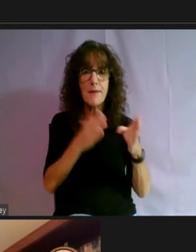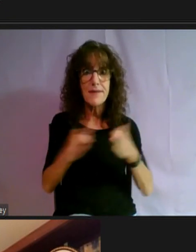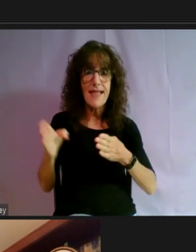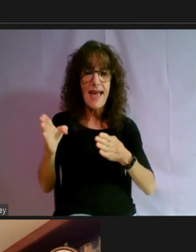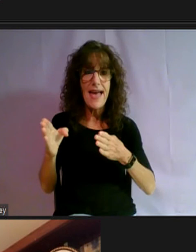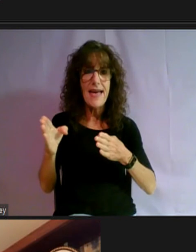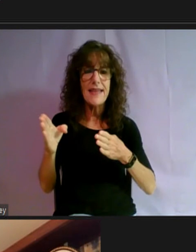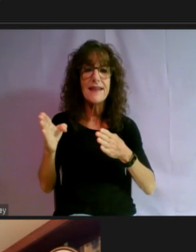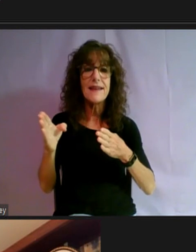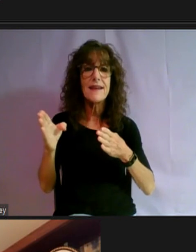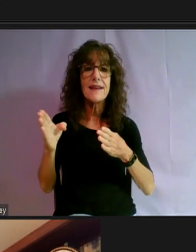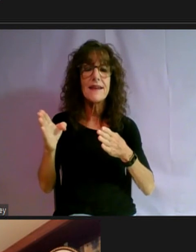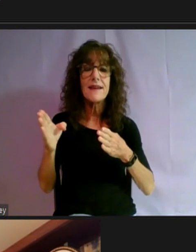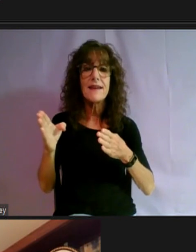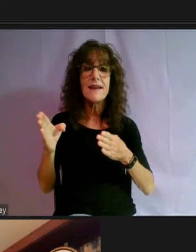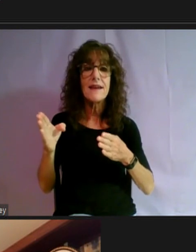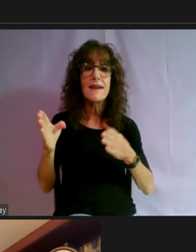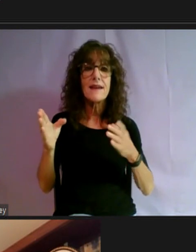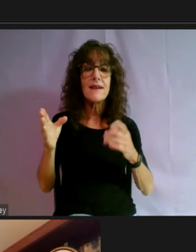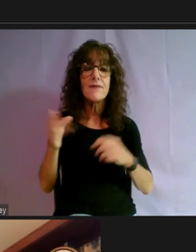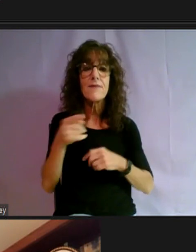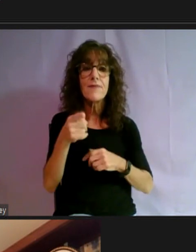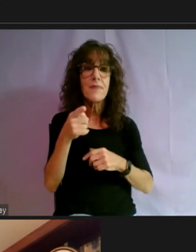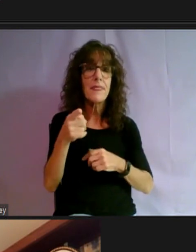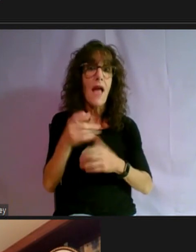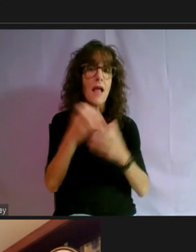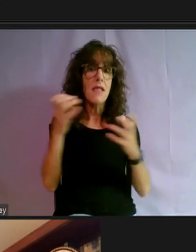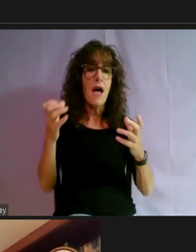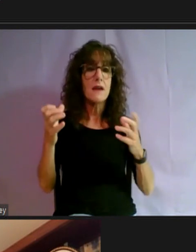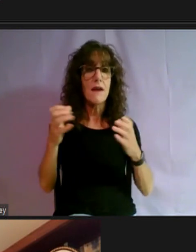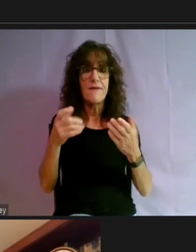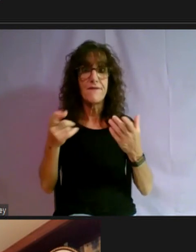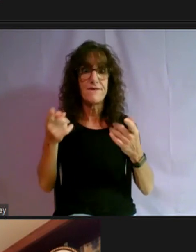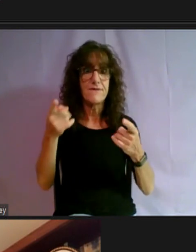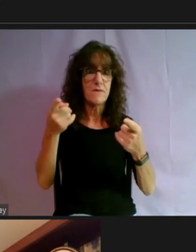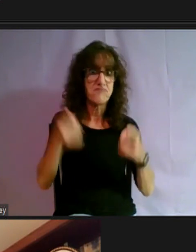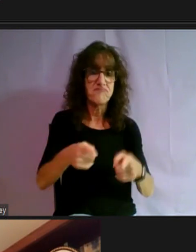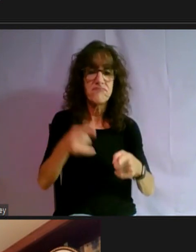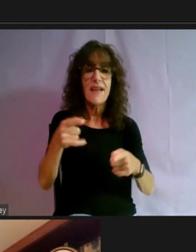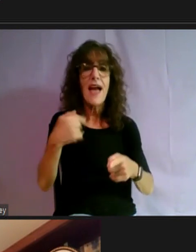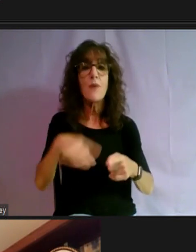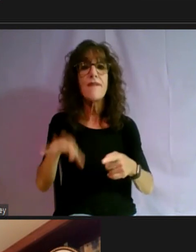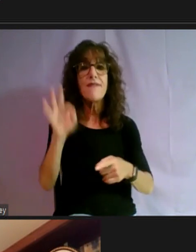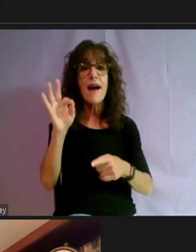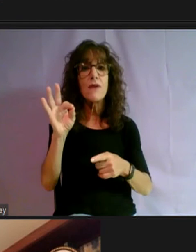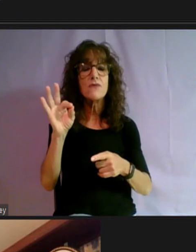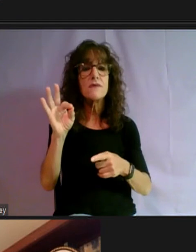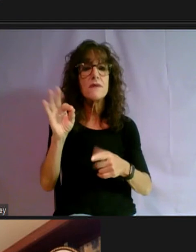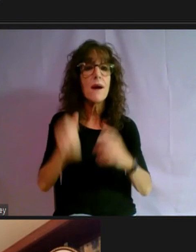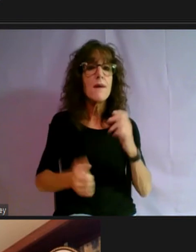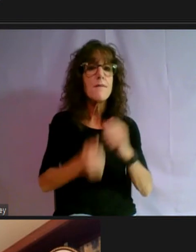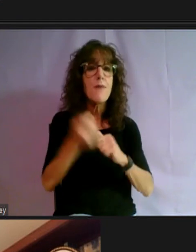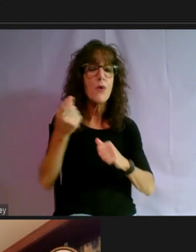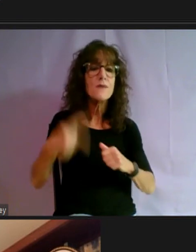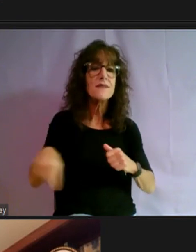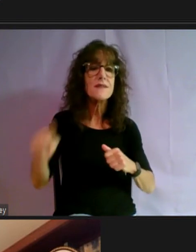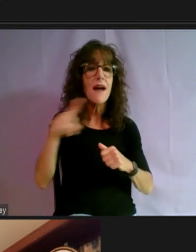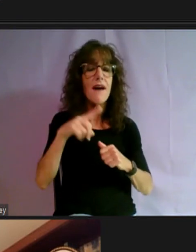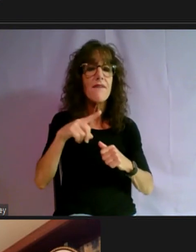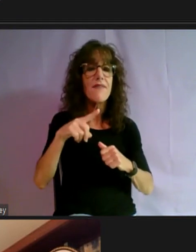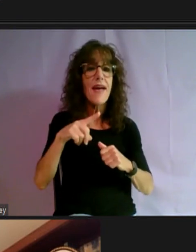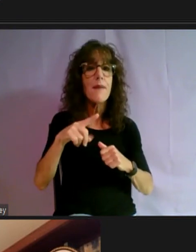got over 45 plans at this point. A lot of them came right then. And what we found is that while most of them were pretty